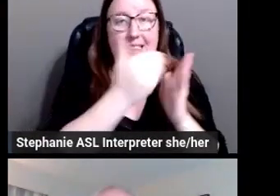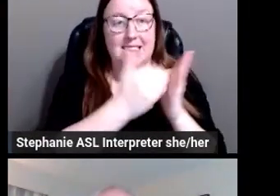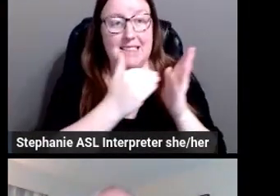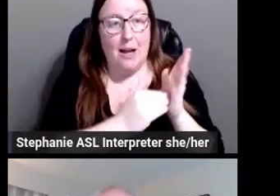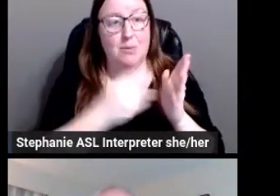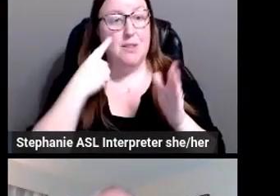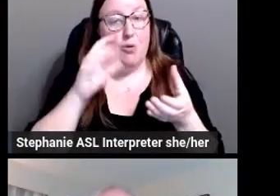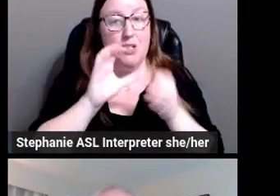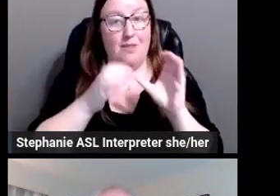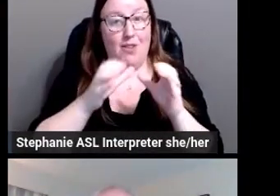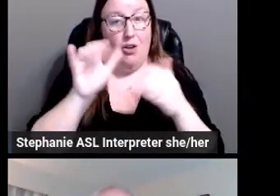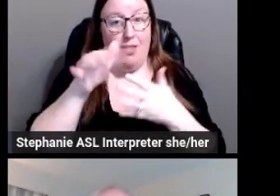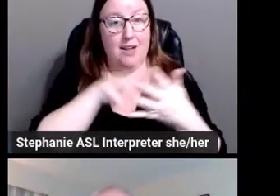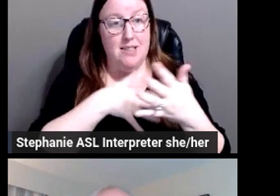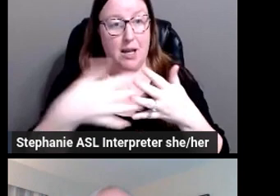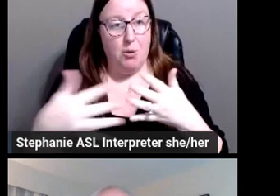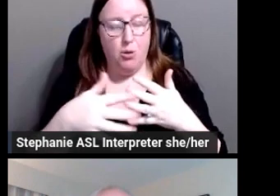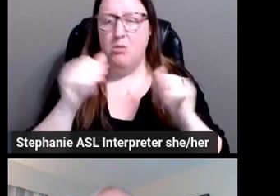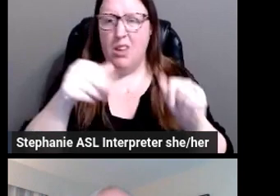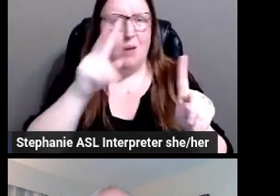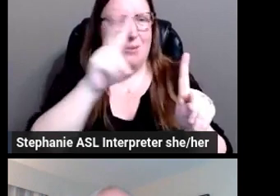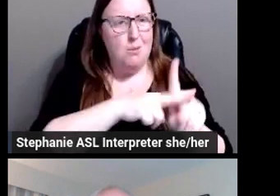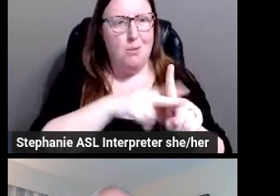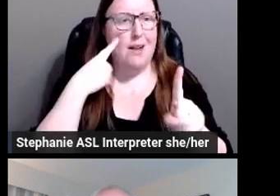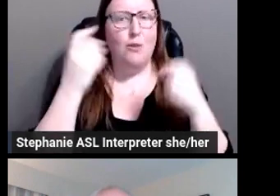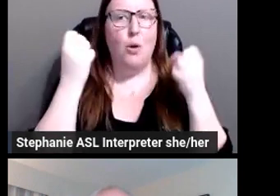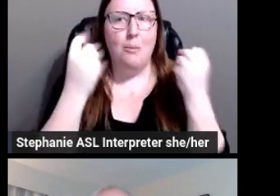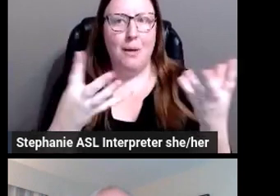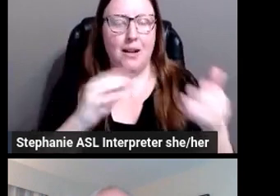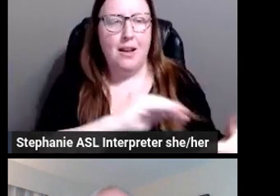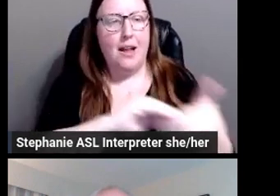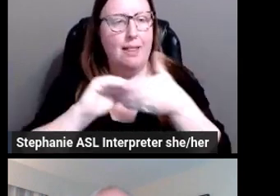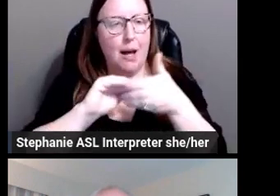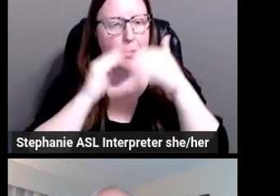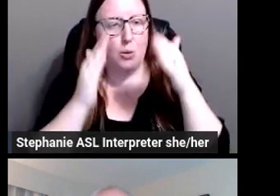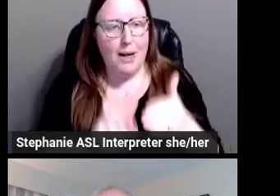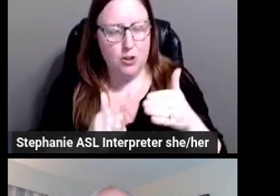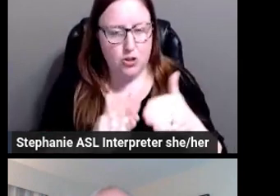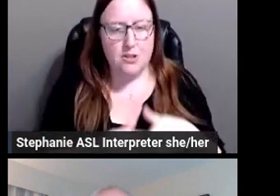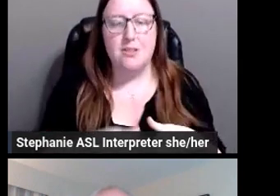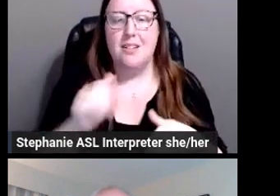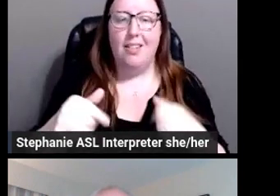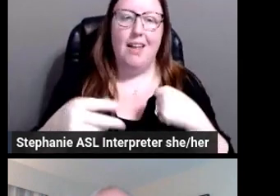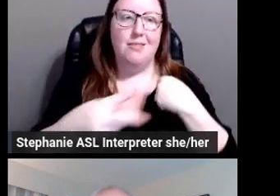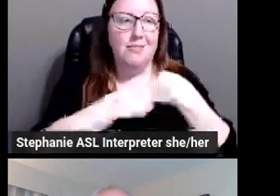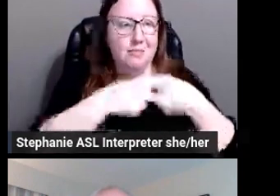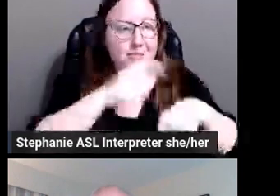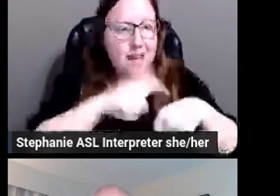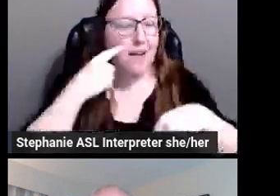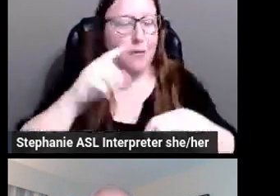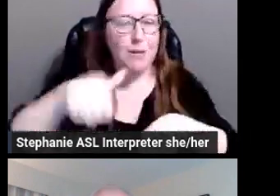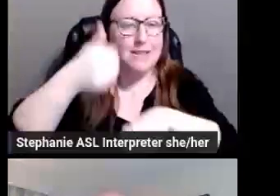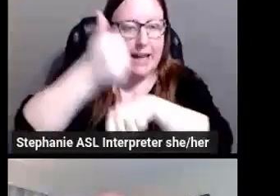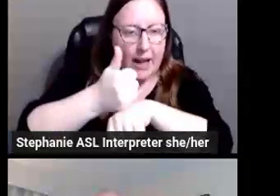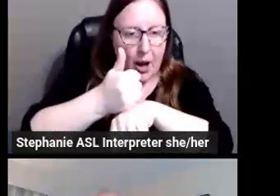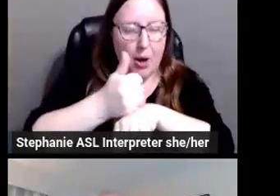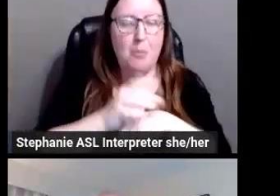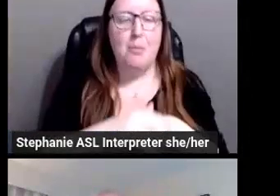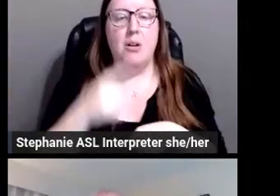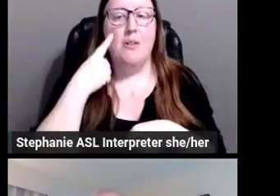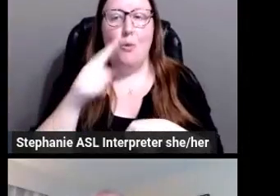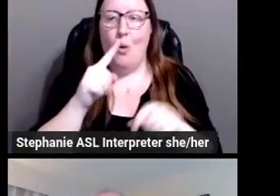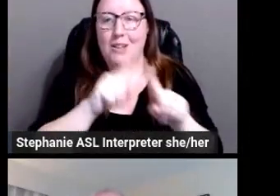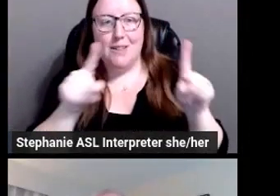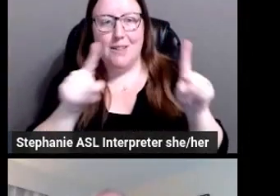table. It can be applied to multiple collaborations, saving time on setup and allowing for those insights from multiple